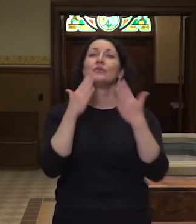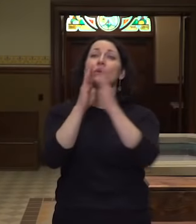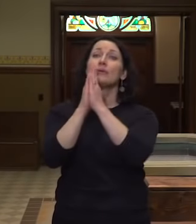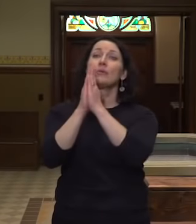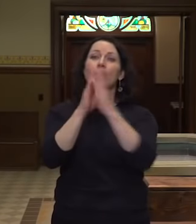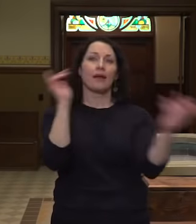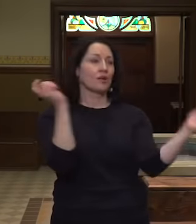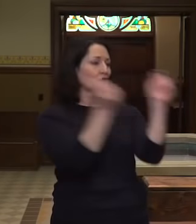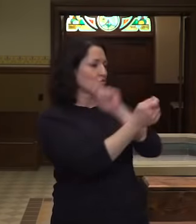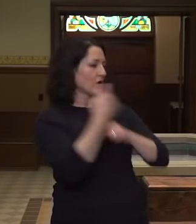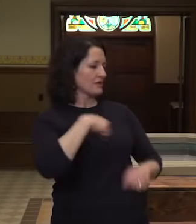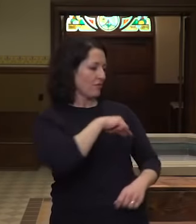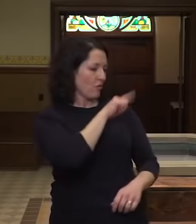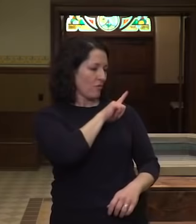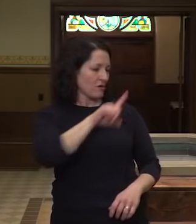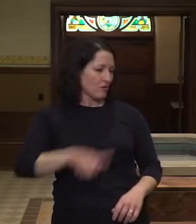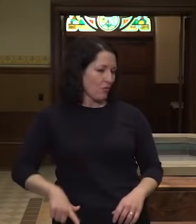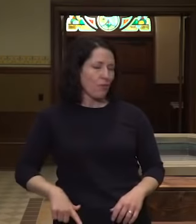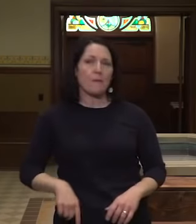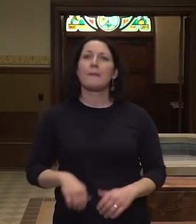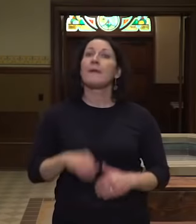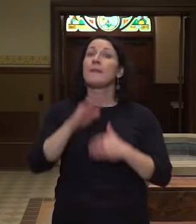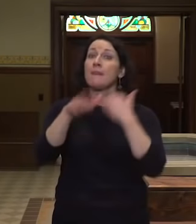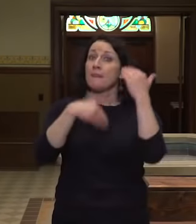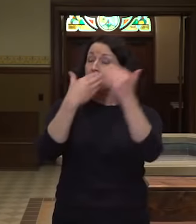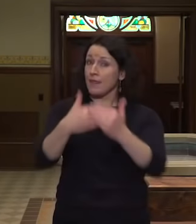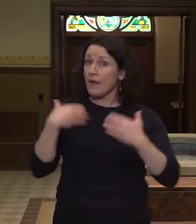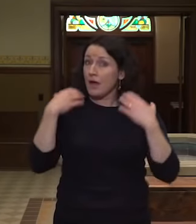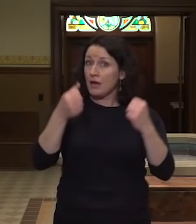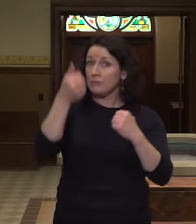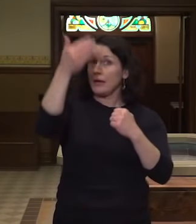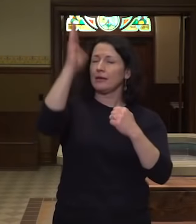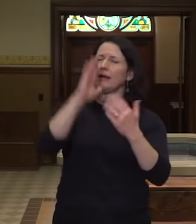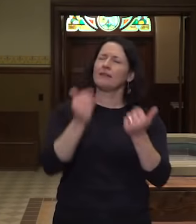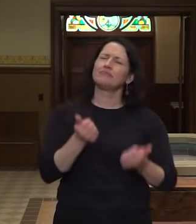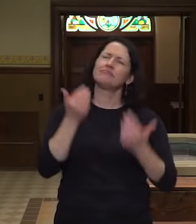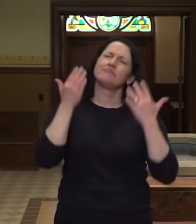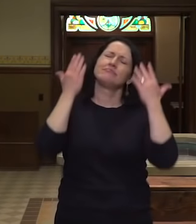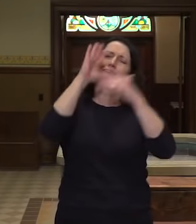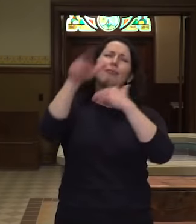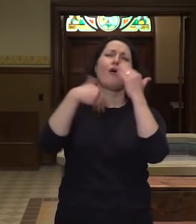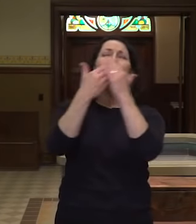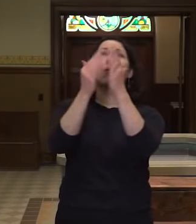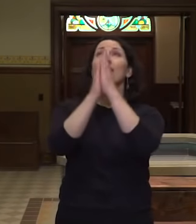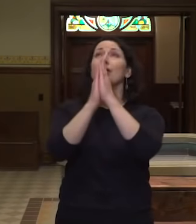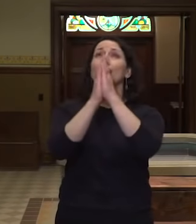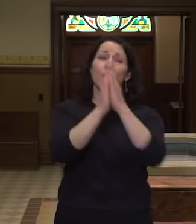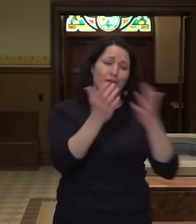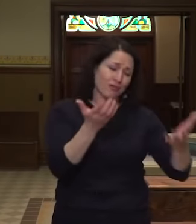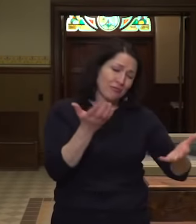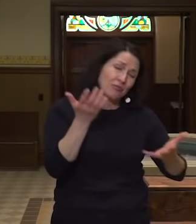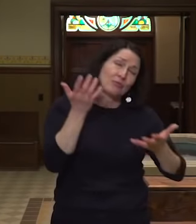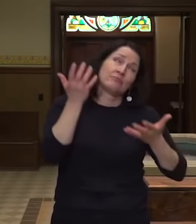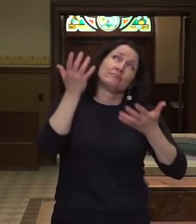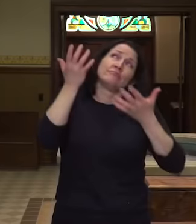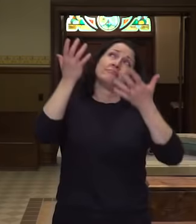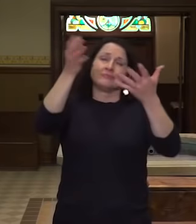us, Lord. Almighty God, we ask you to hear all the prayers we bring before you with faith and